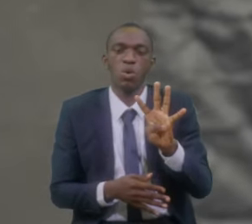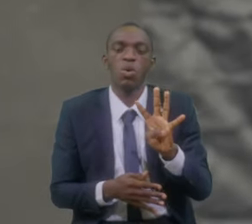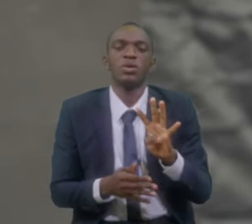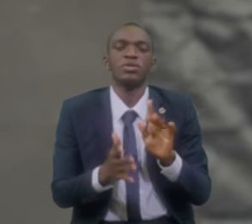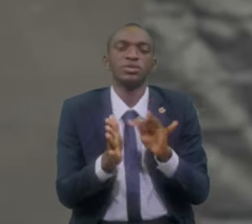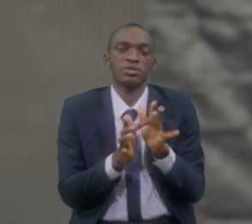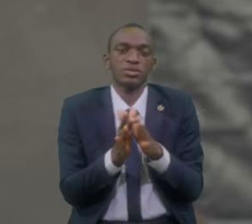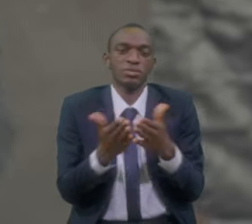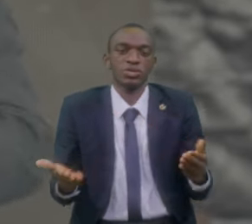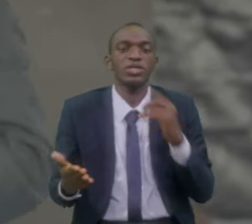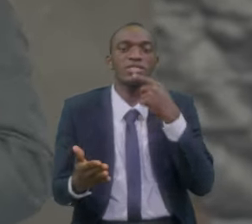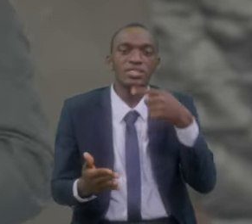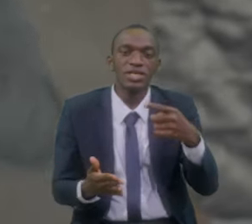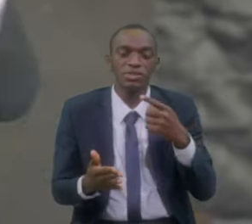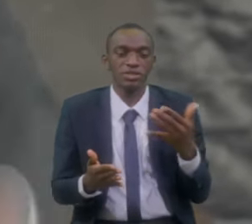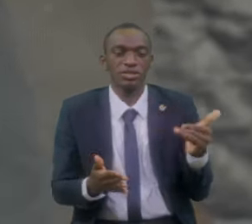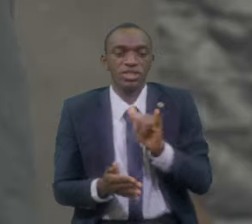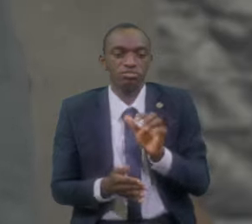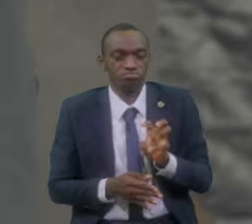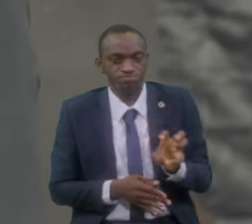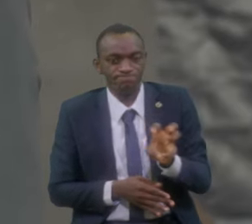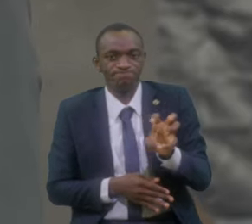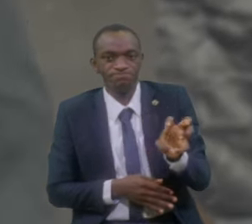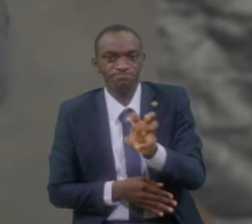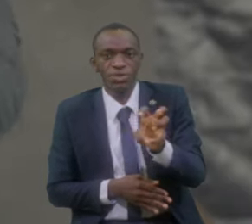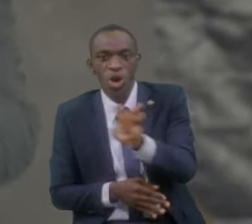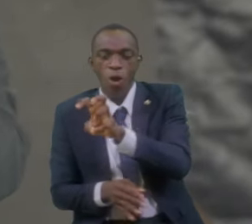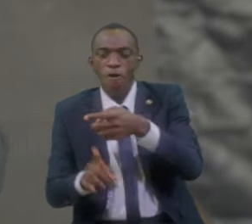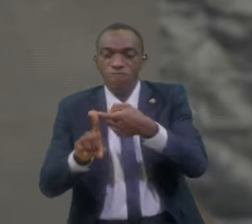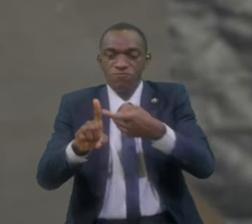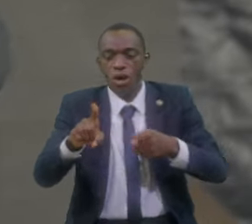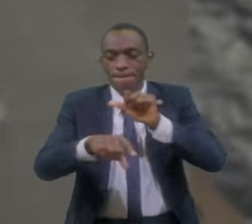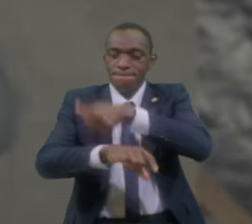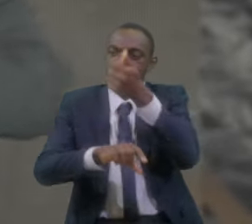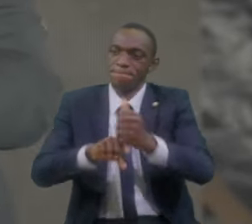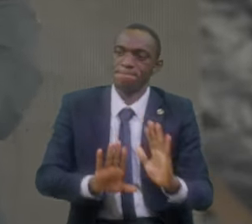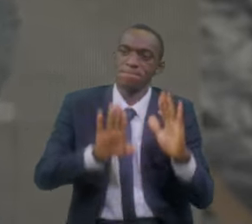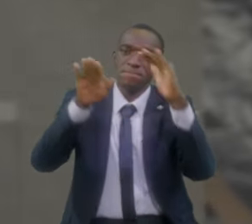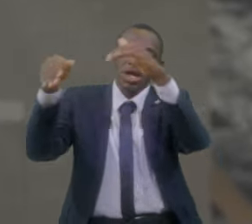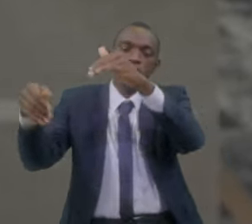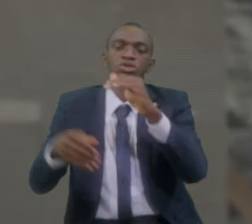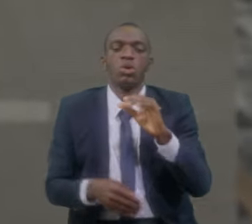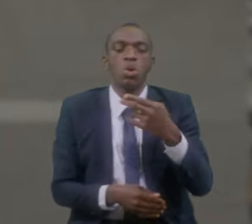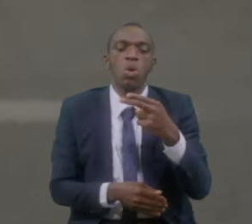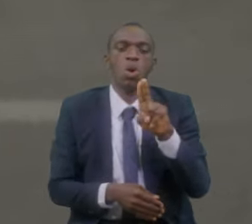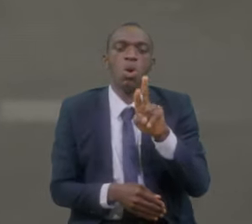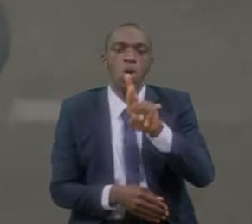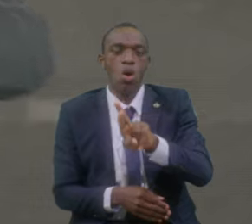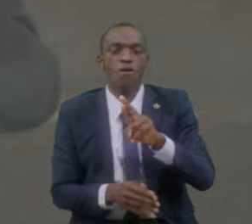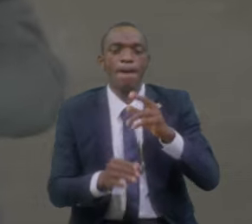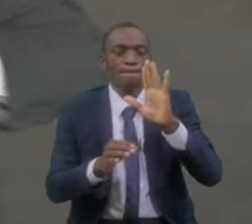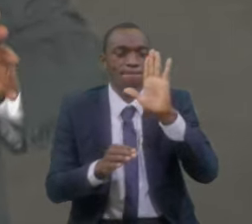they journeyed from the Mount of by the way of the Red Sea, and